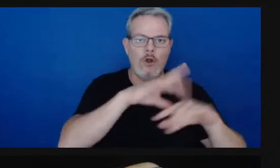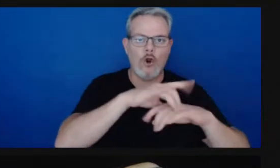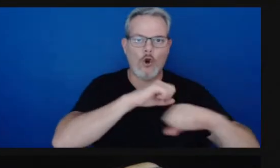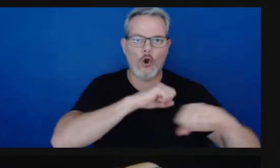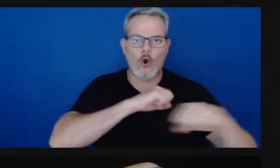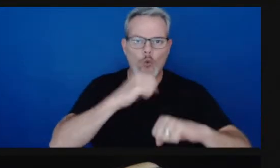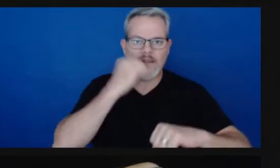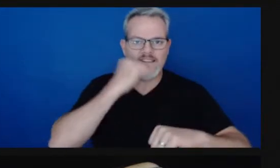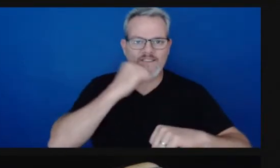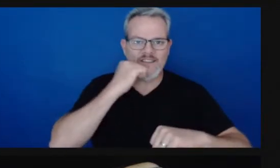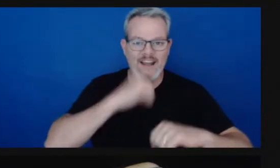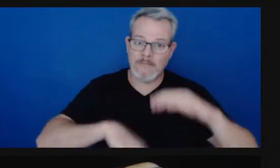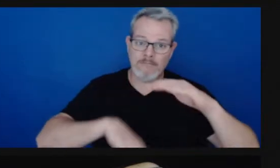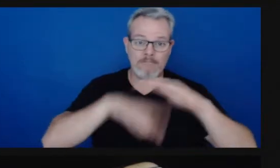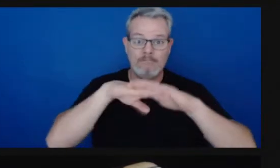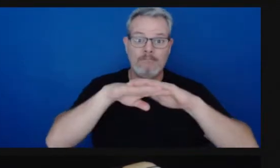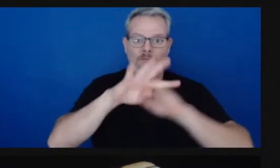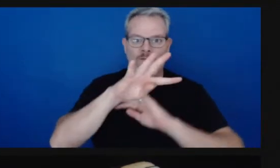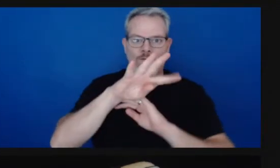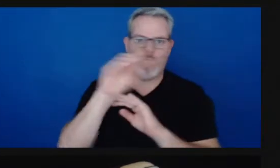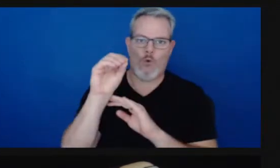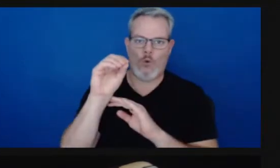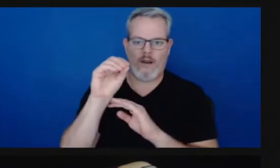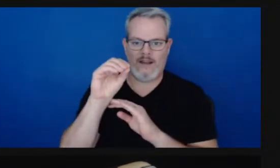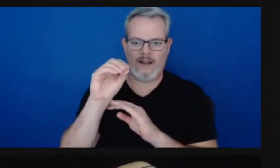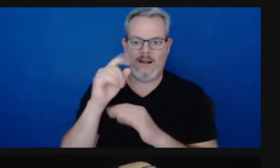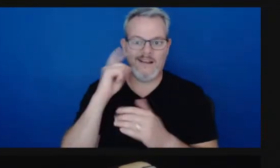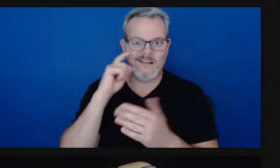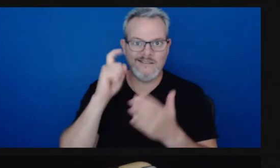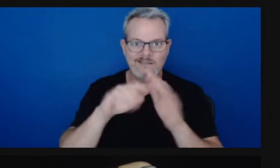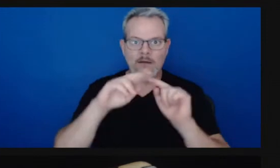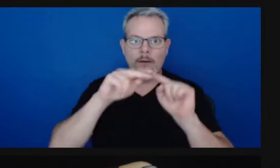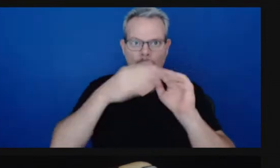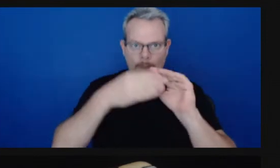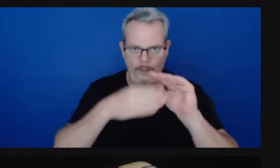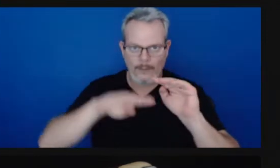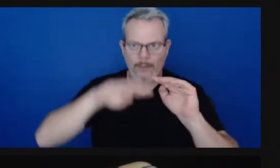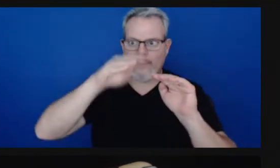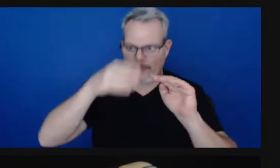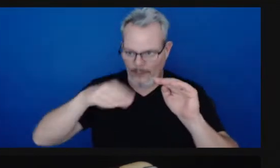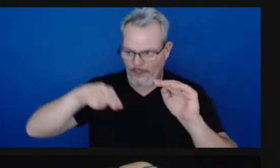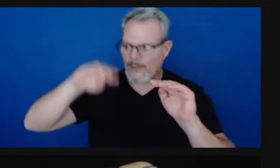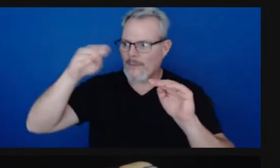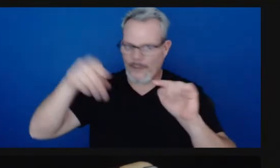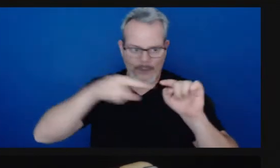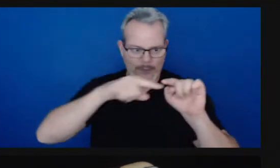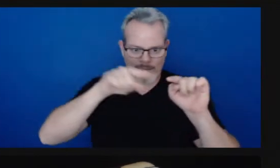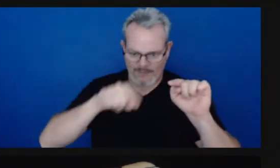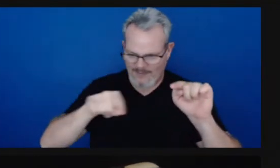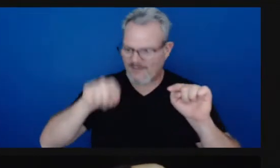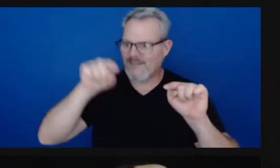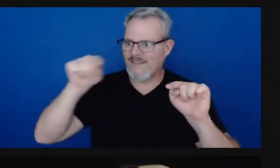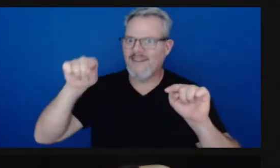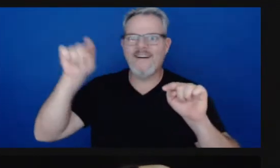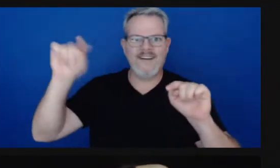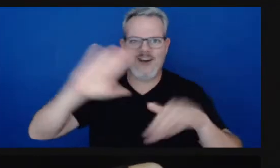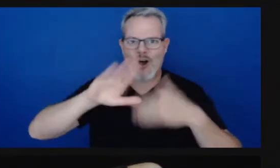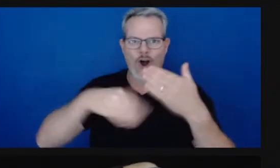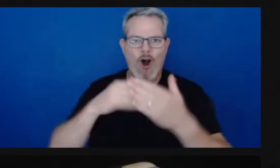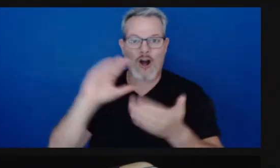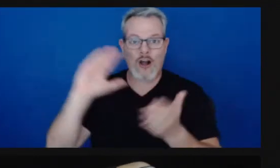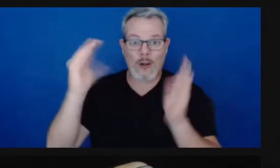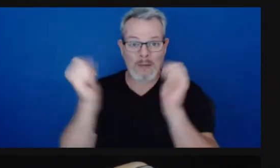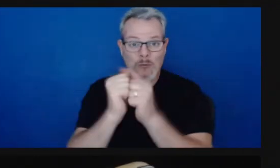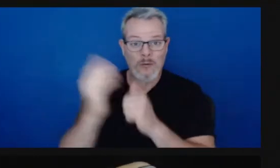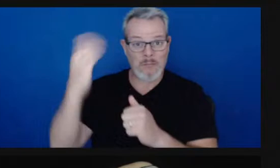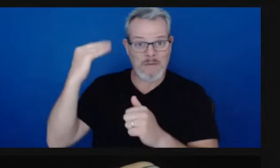40. That's this value. The earthquakes do come back up a little bit as well, but all this is lower counts than we saw previous week. So this is really